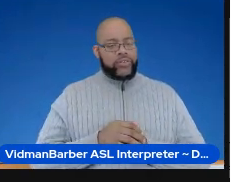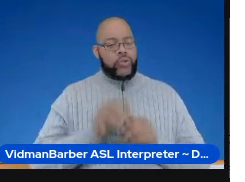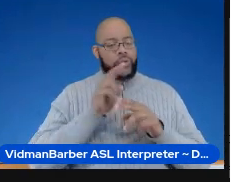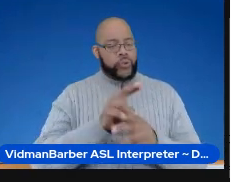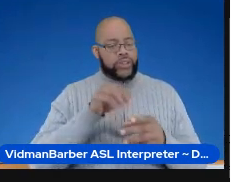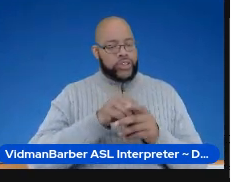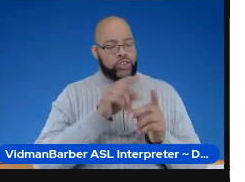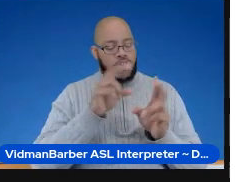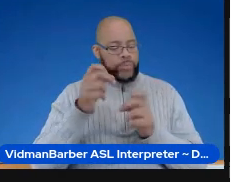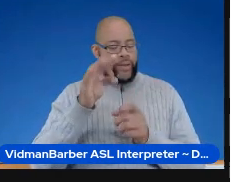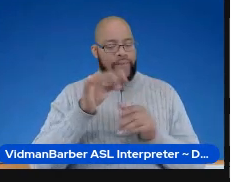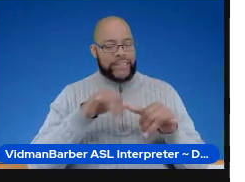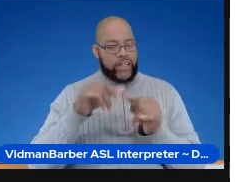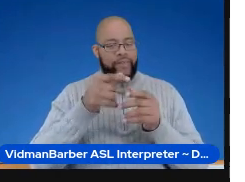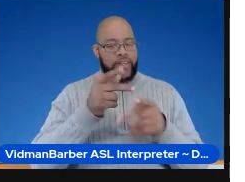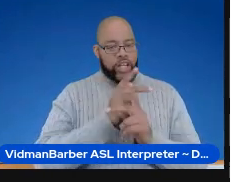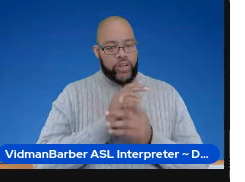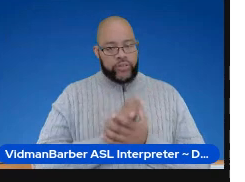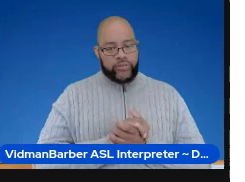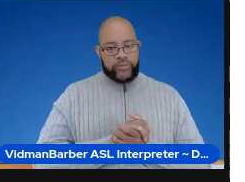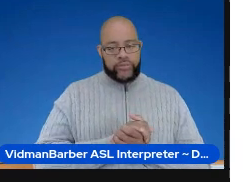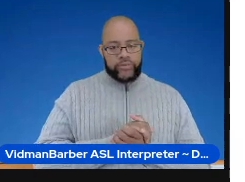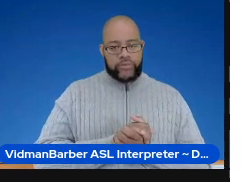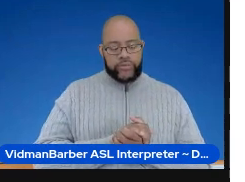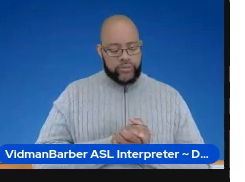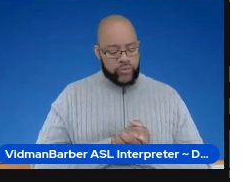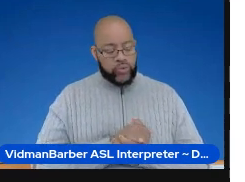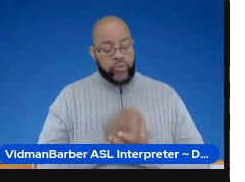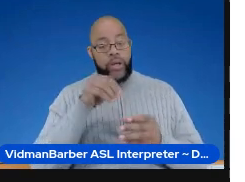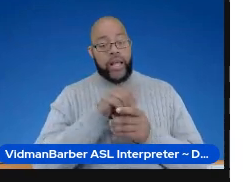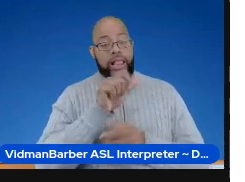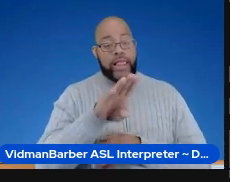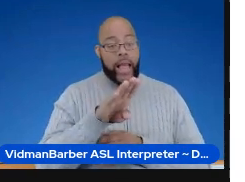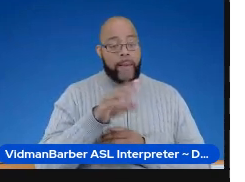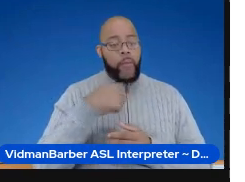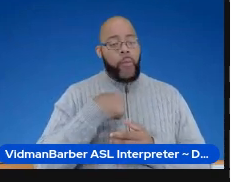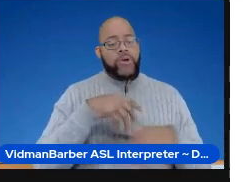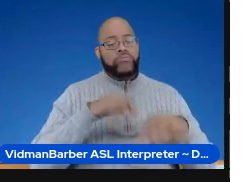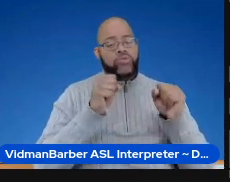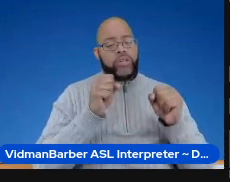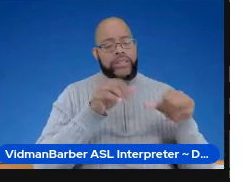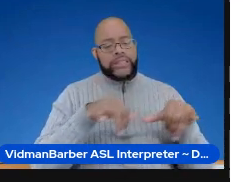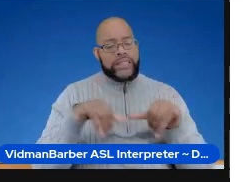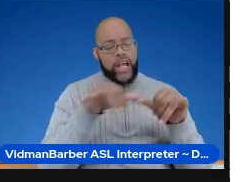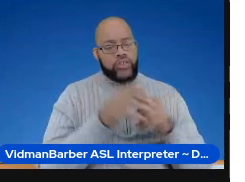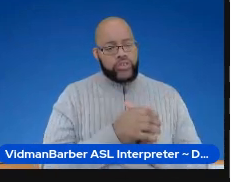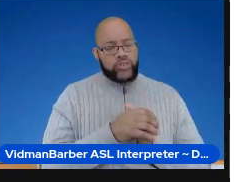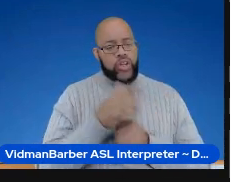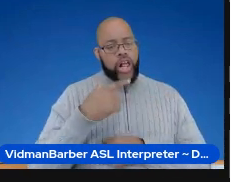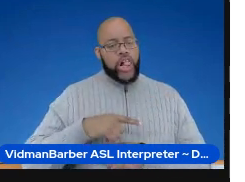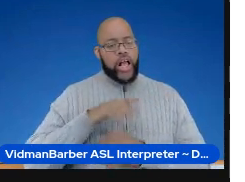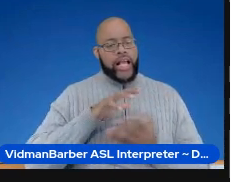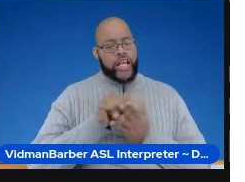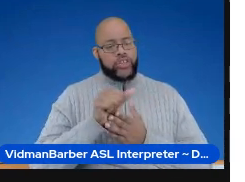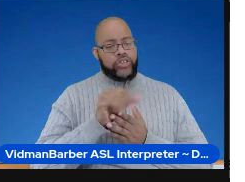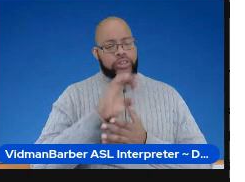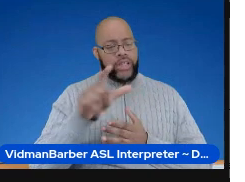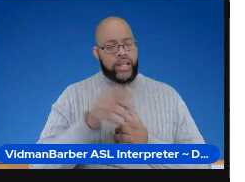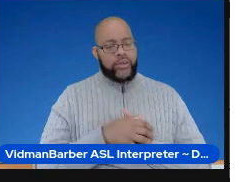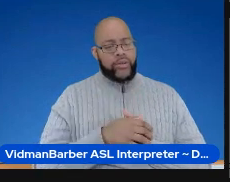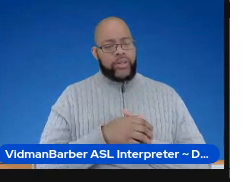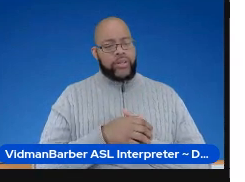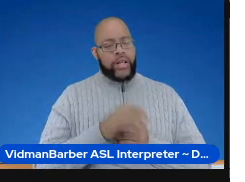in terms of the standard of care. And so within our laboratory, we took a standard lung cancer cell line and